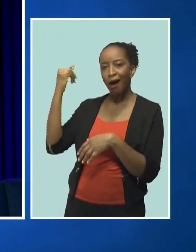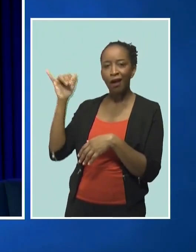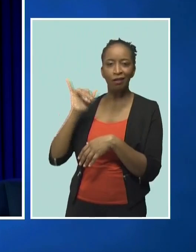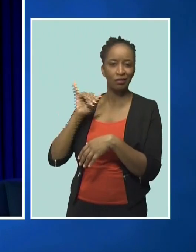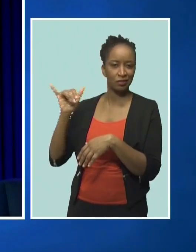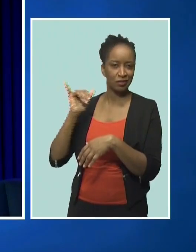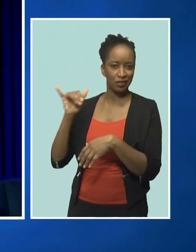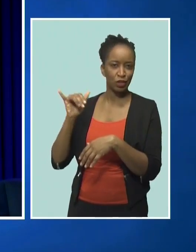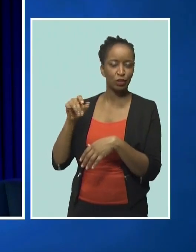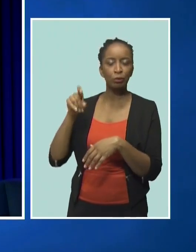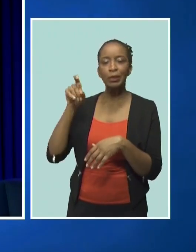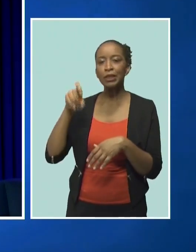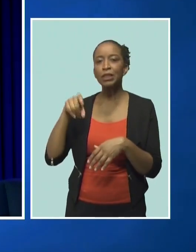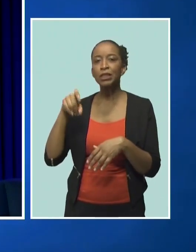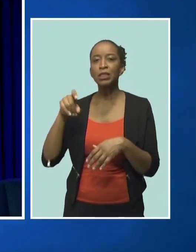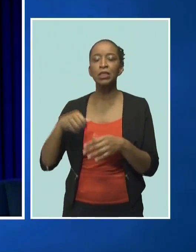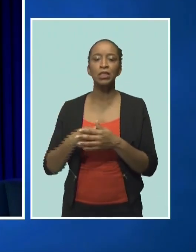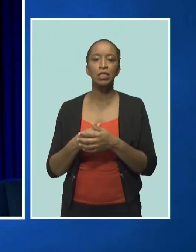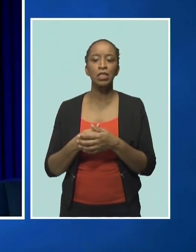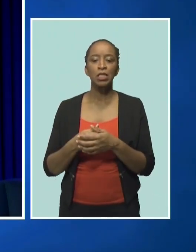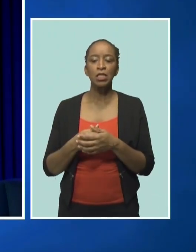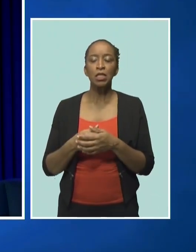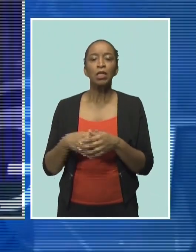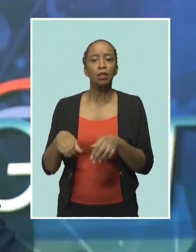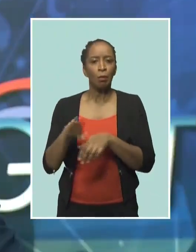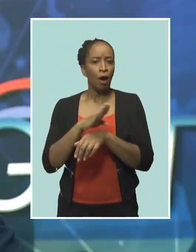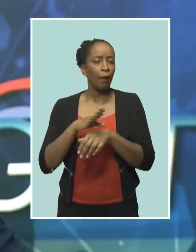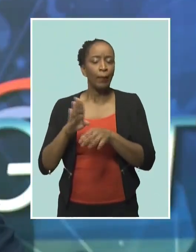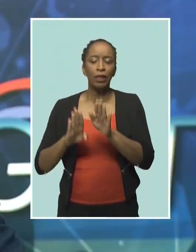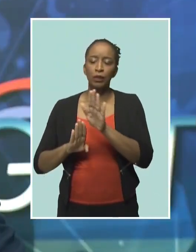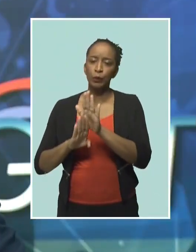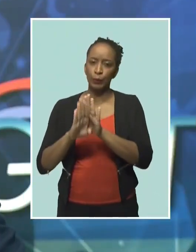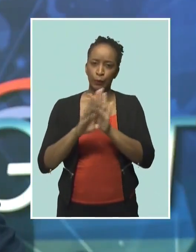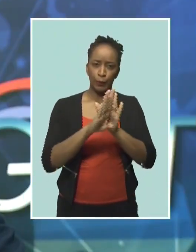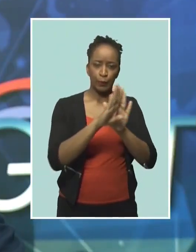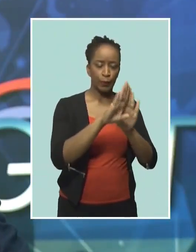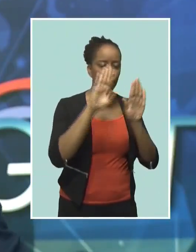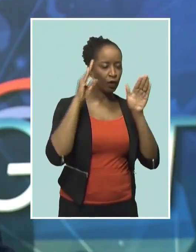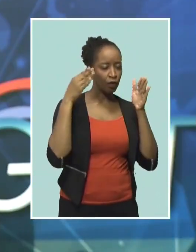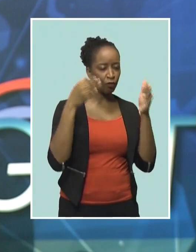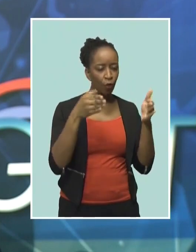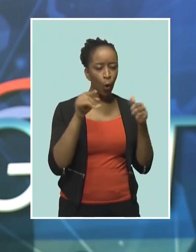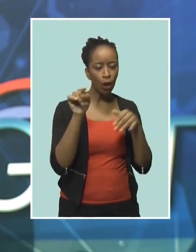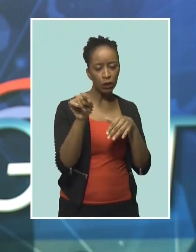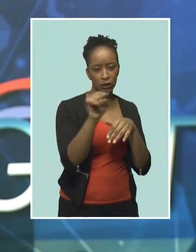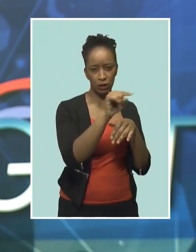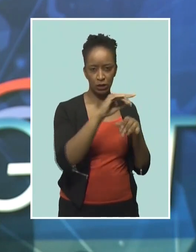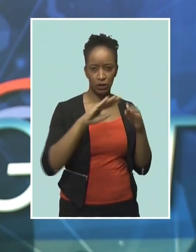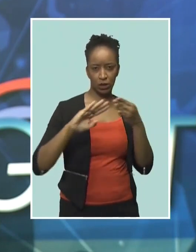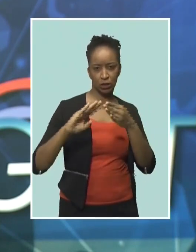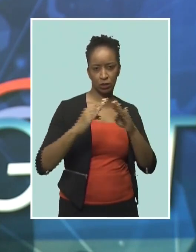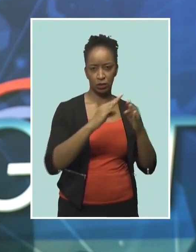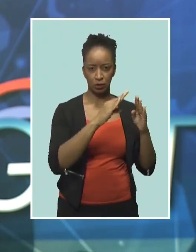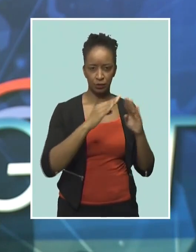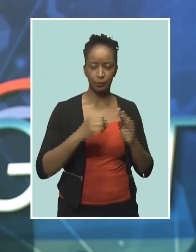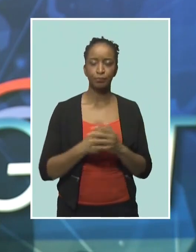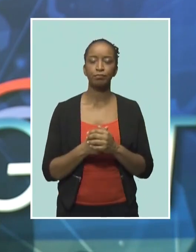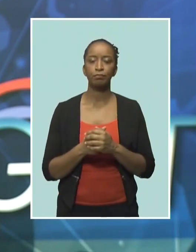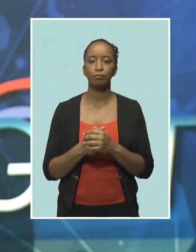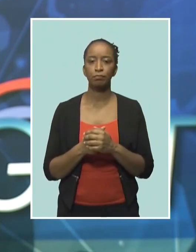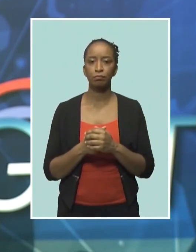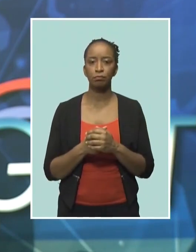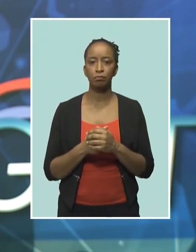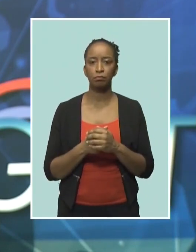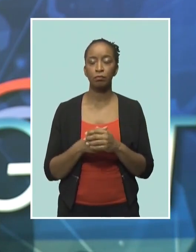on an inland-based development model. Meanwhile, Senior Business Development Officer and Film Commissioner at